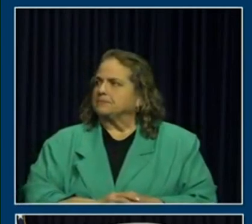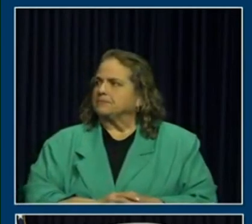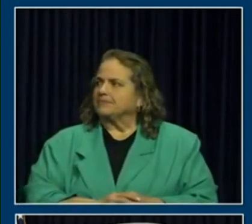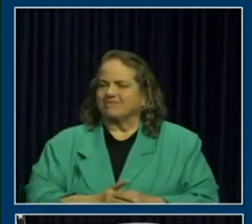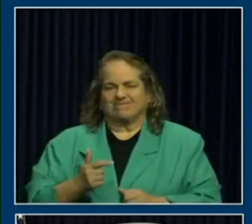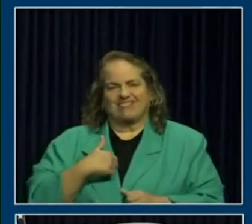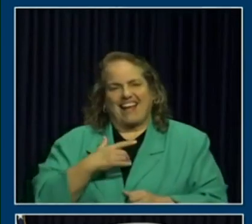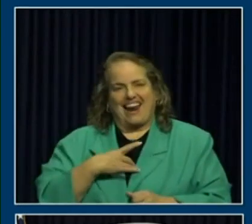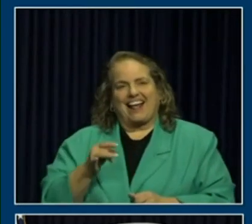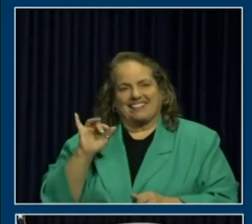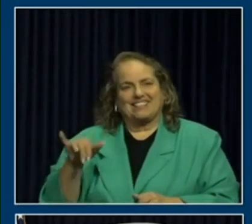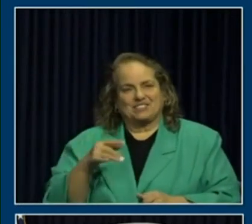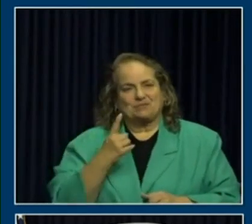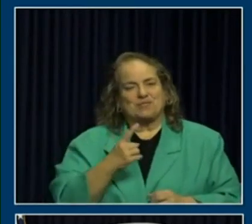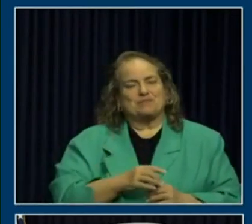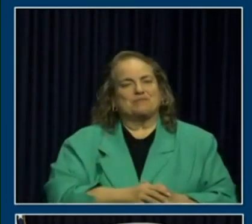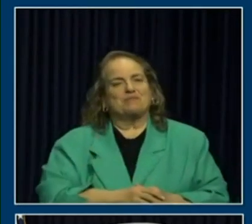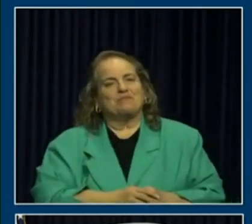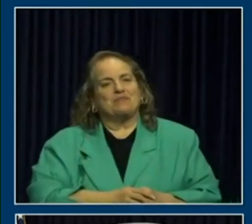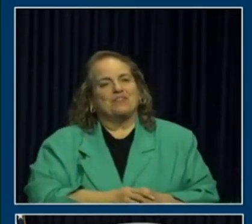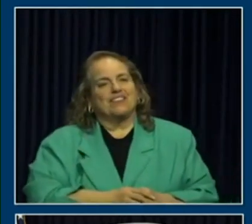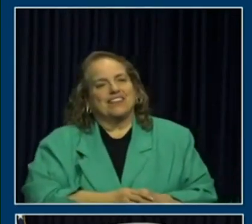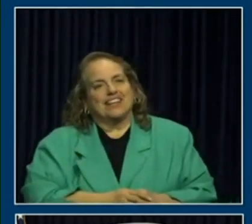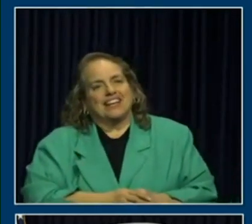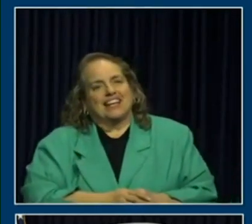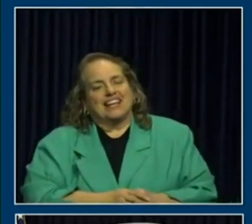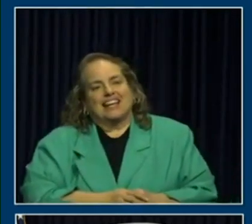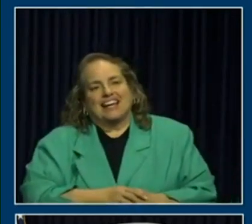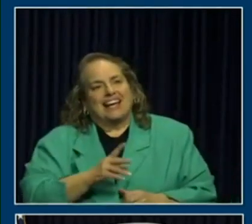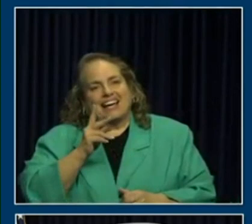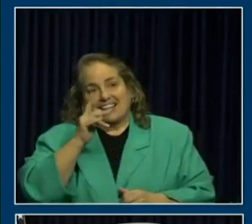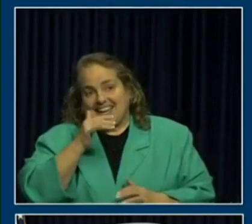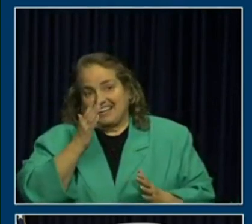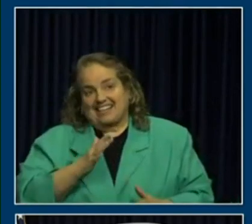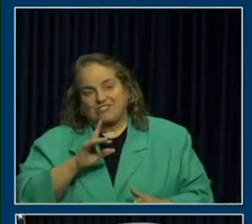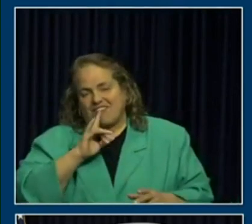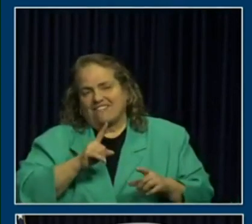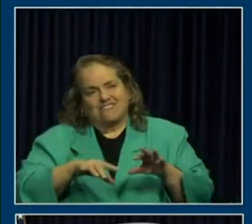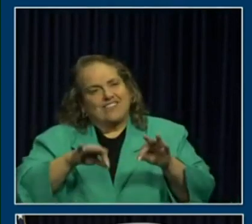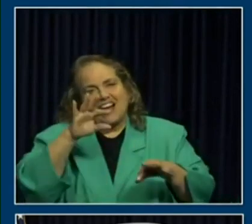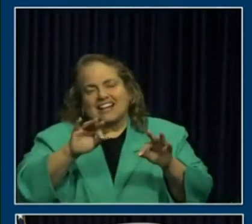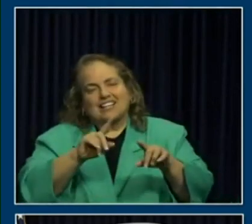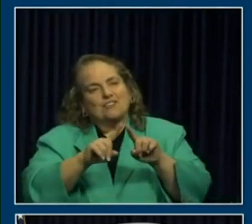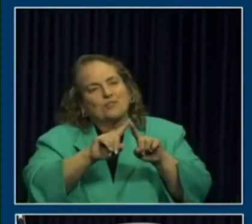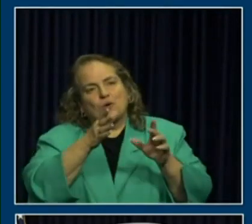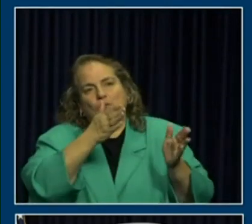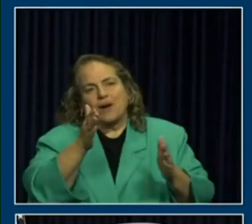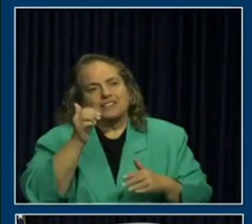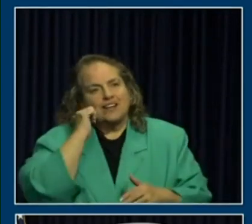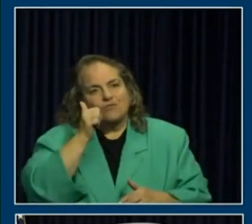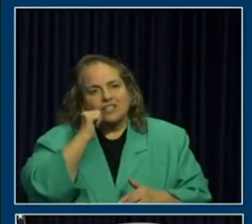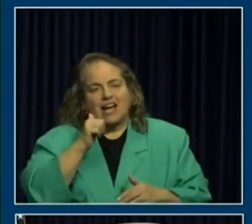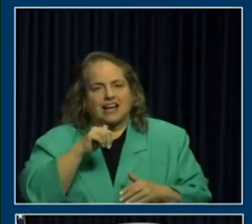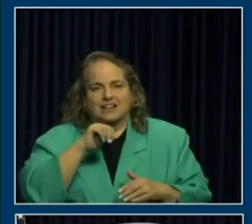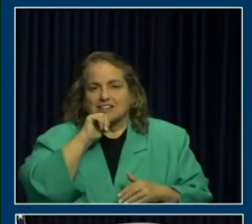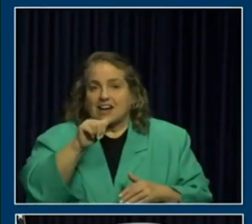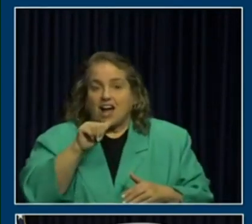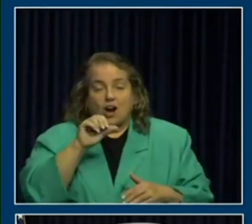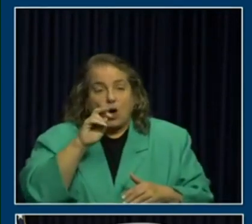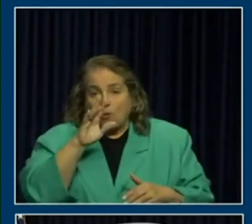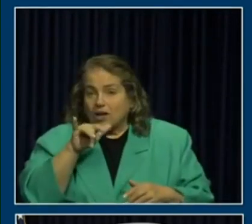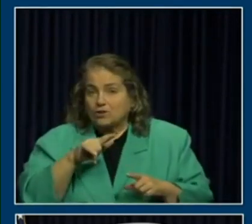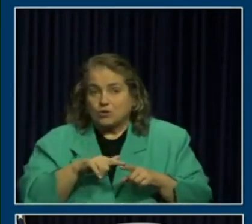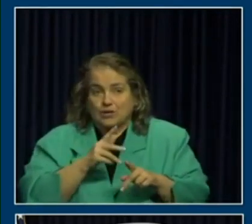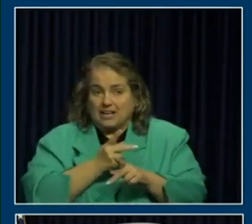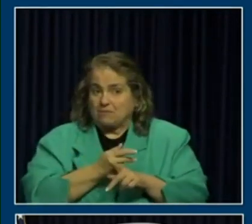I like this one. You know, it's that Kentuckians are finding ways every day to not only